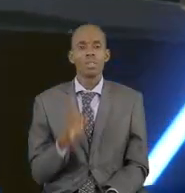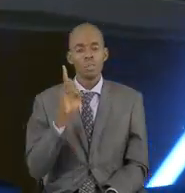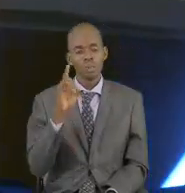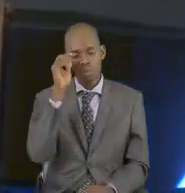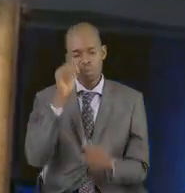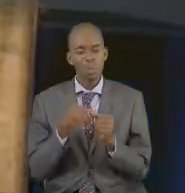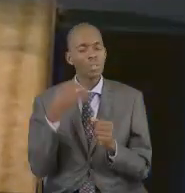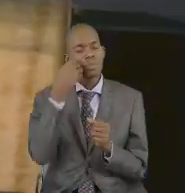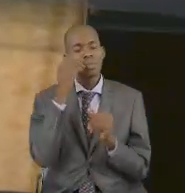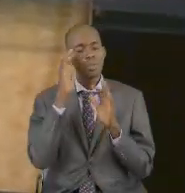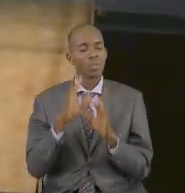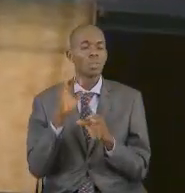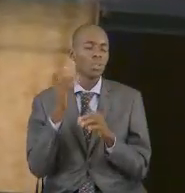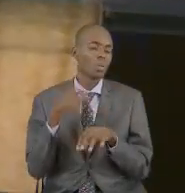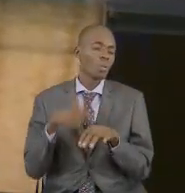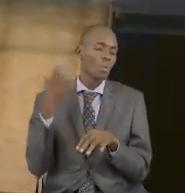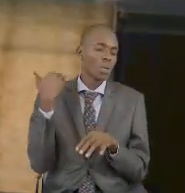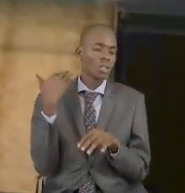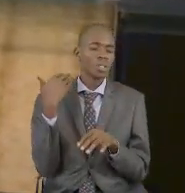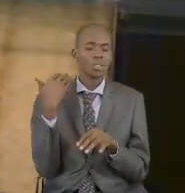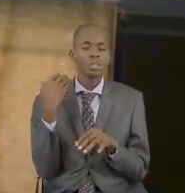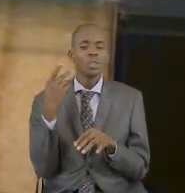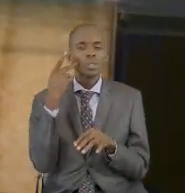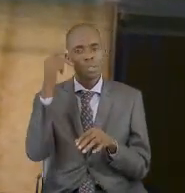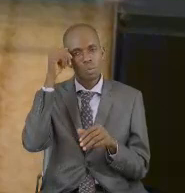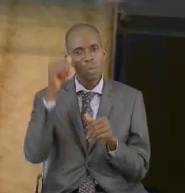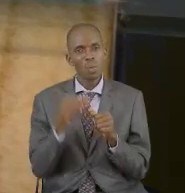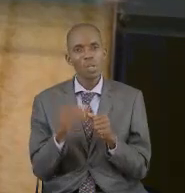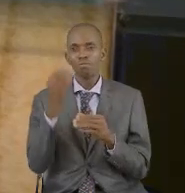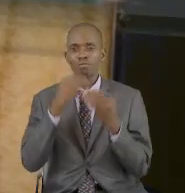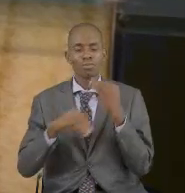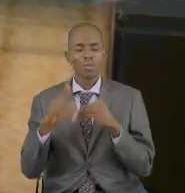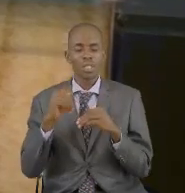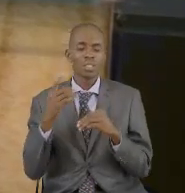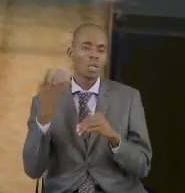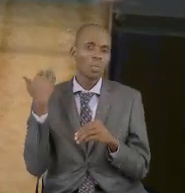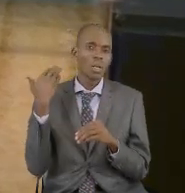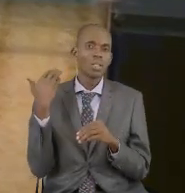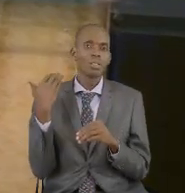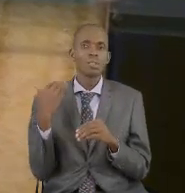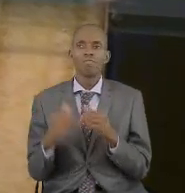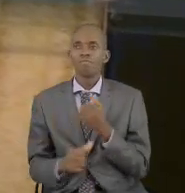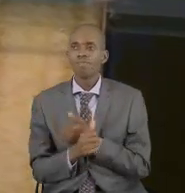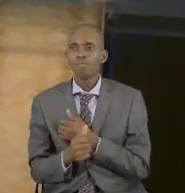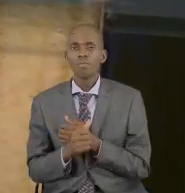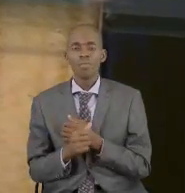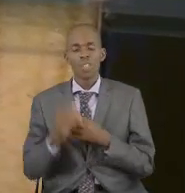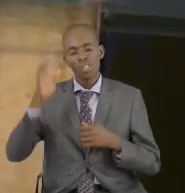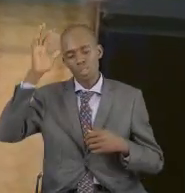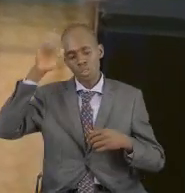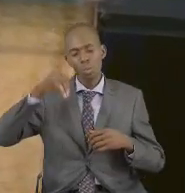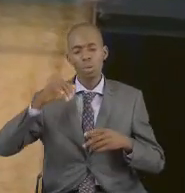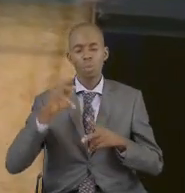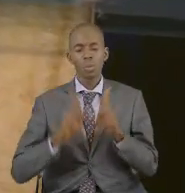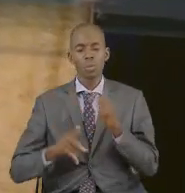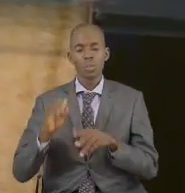past, thieves in the past, pugnacious, violent people in the